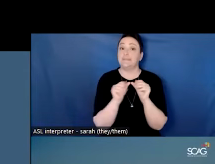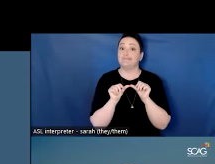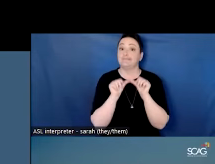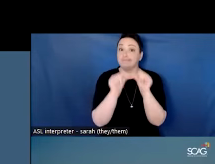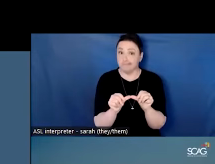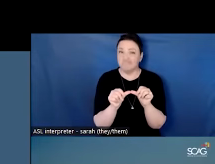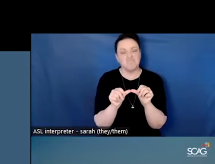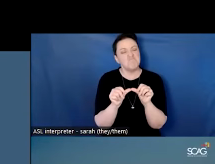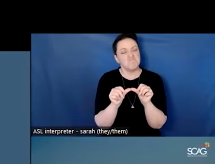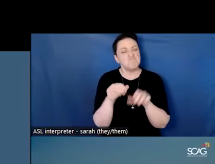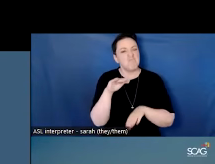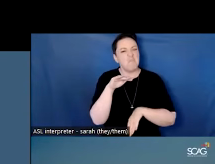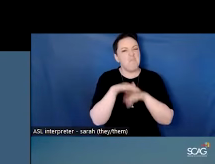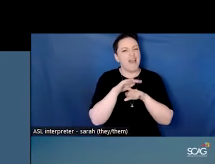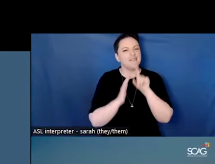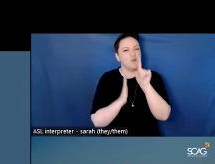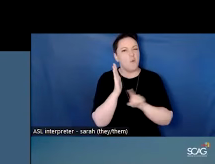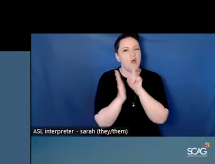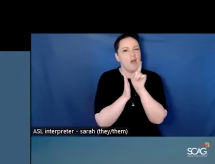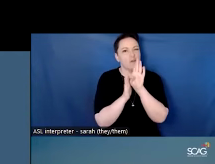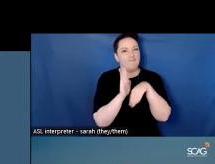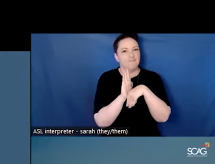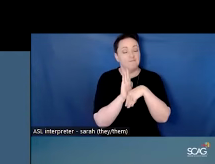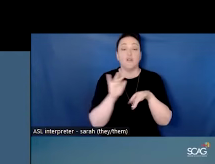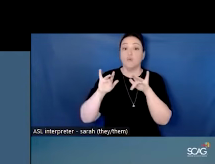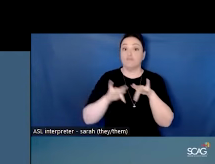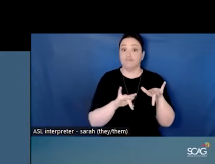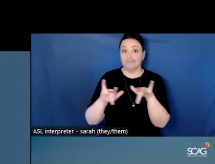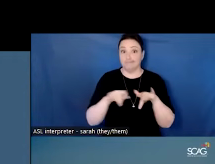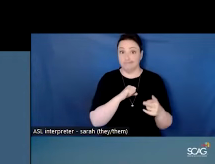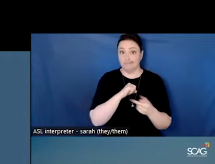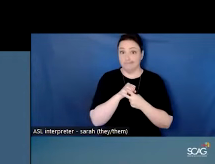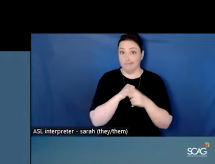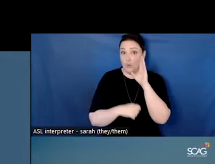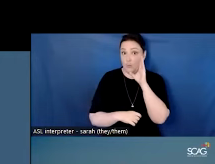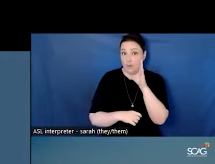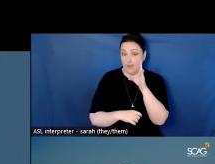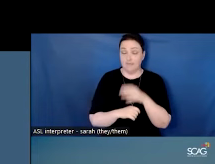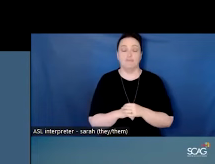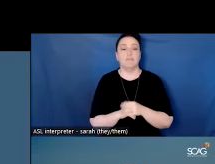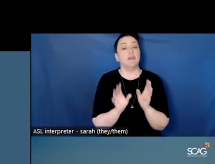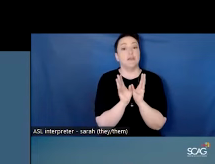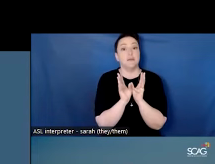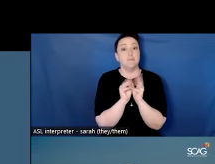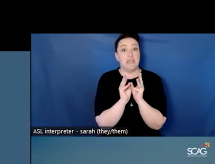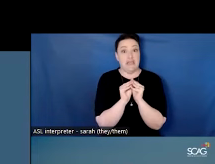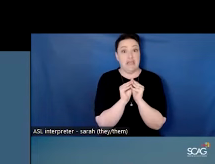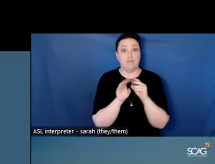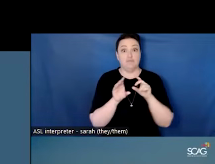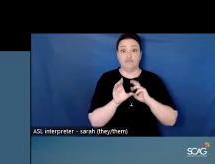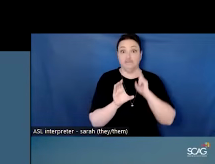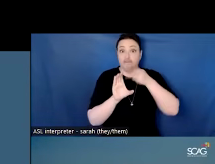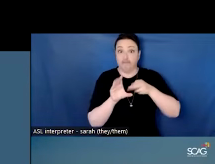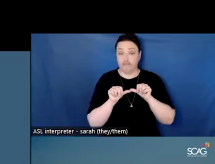of 1.5 hours. It'll be recorded, and by continuing to attend this meeting, you consent to being recorded.